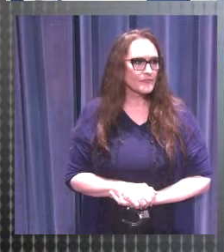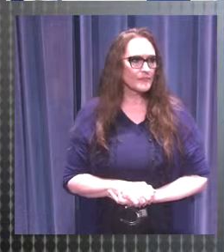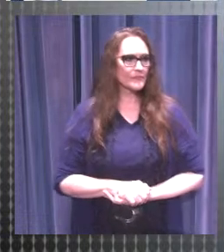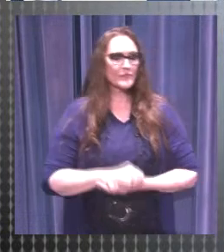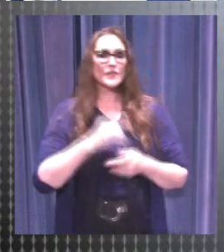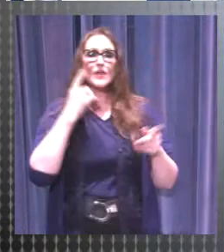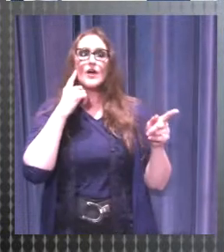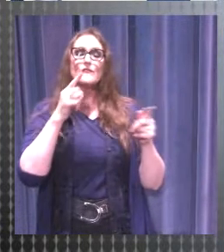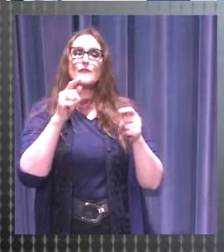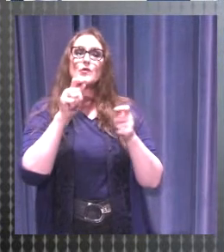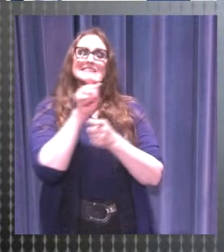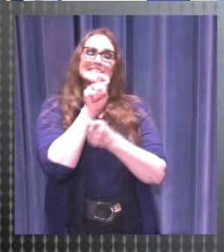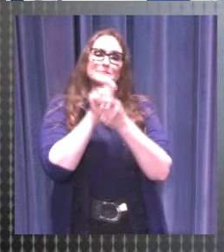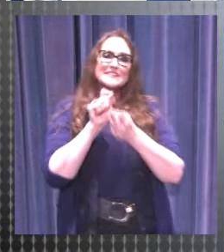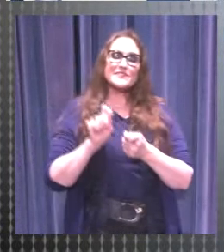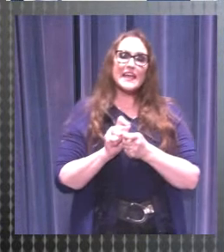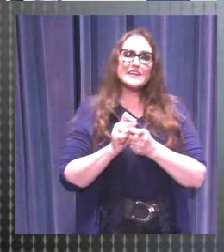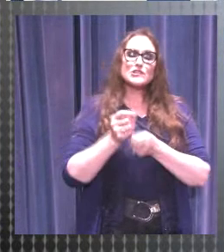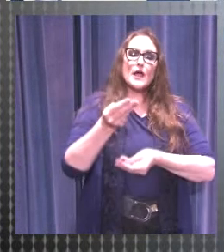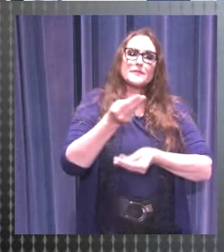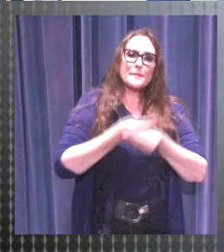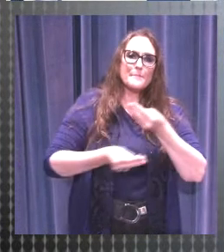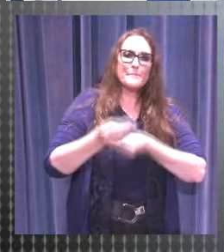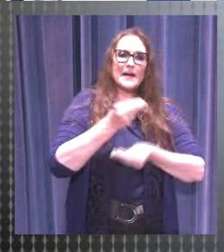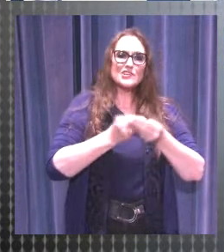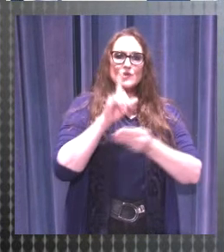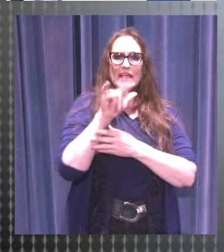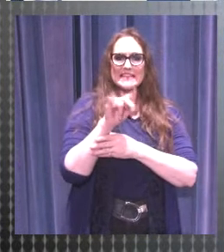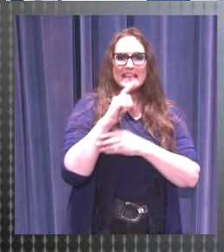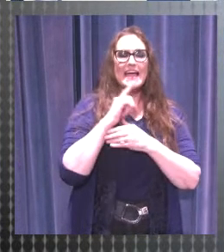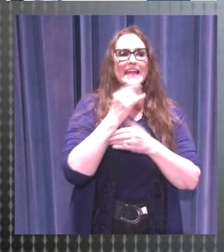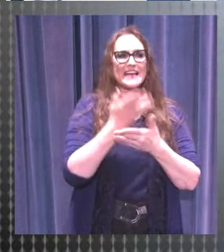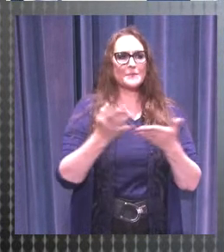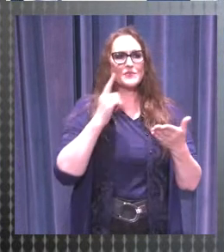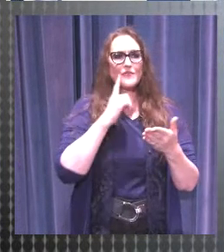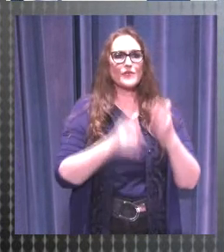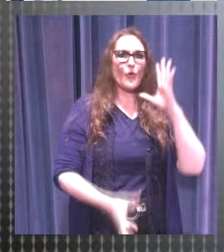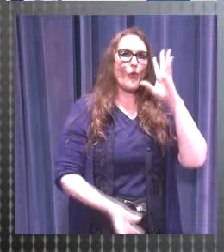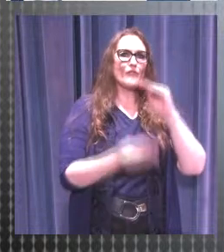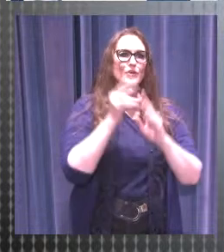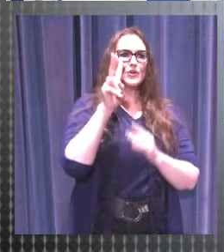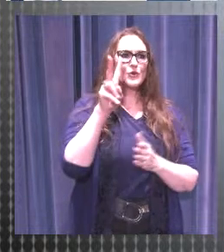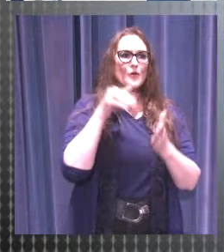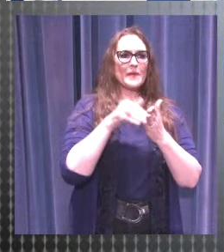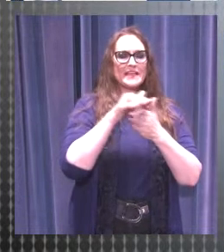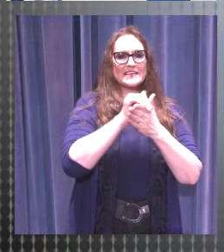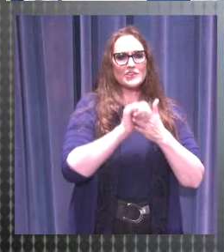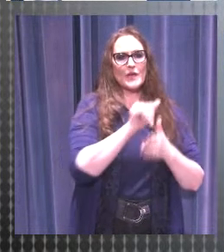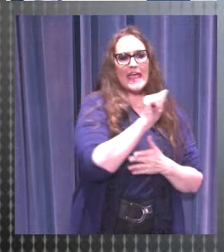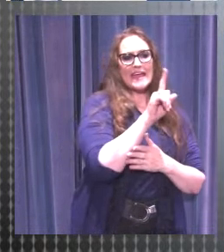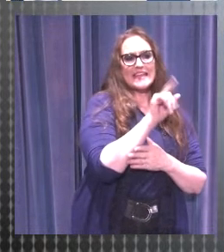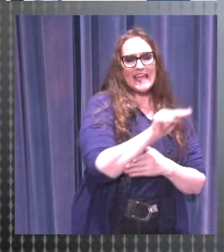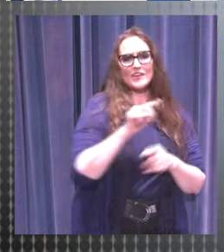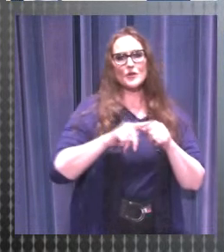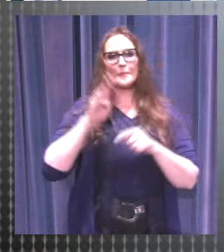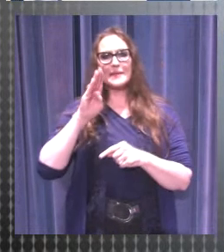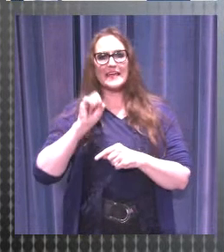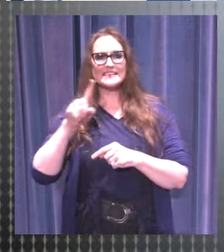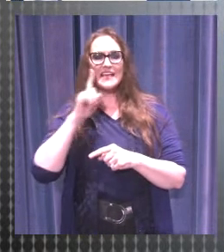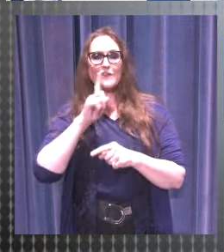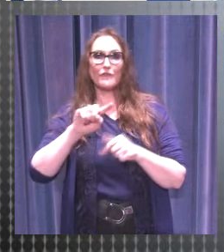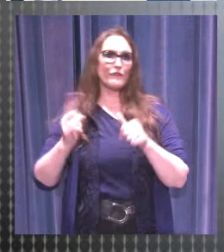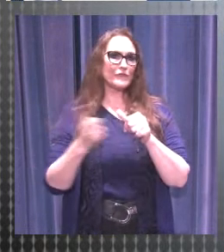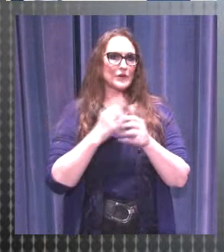As far as specifications, the budgetary line items for the overall $2 million ADN to BSN program were approved first by the Internal